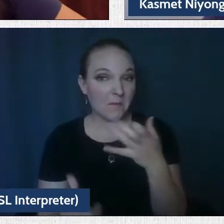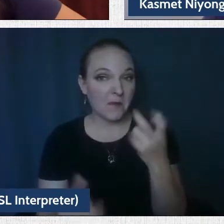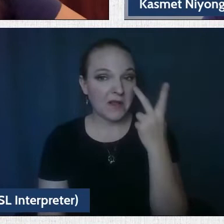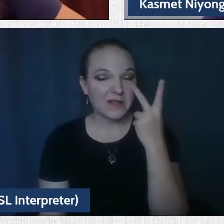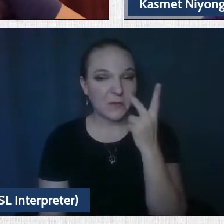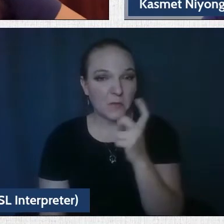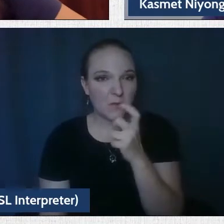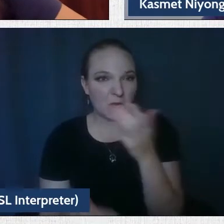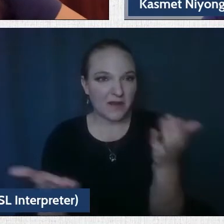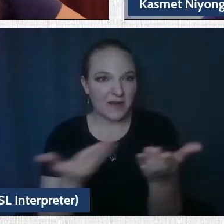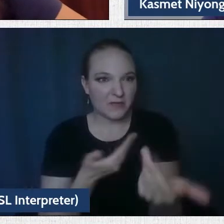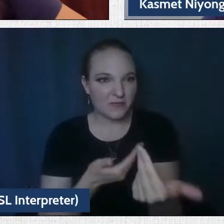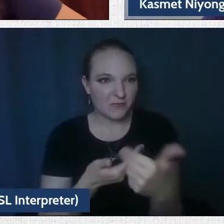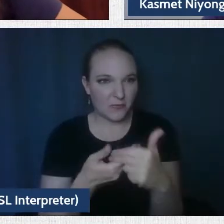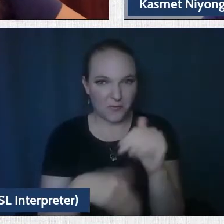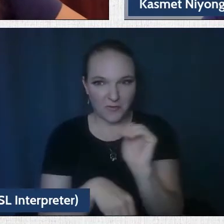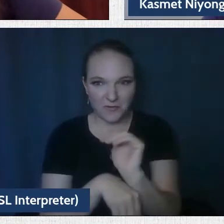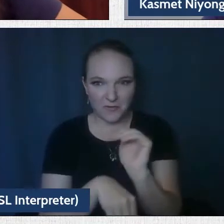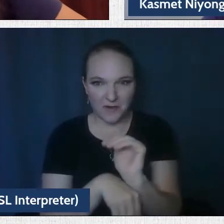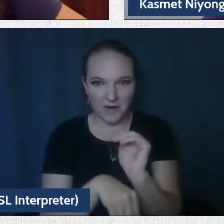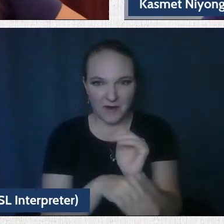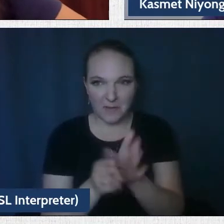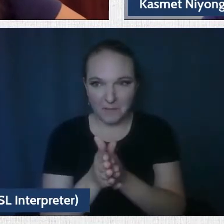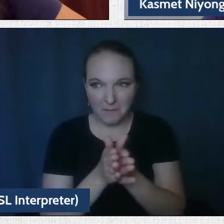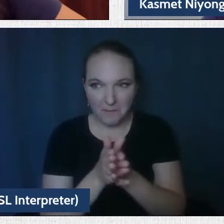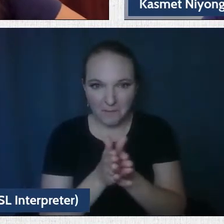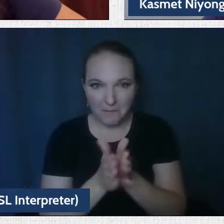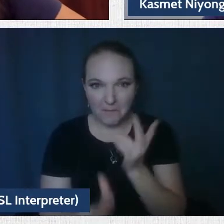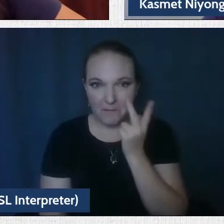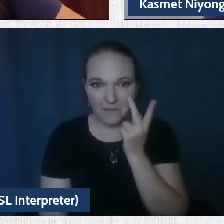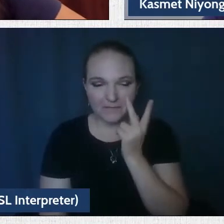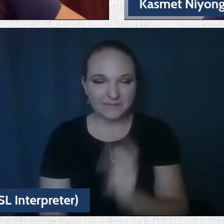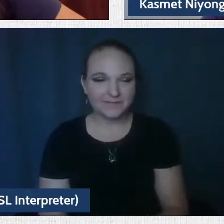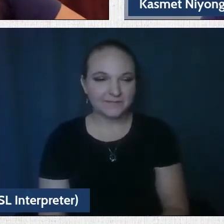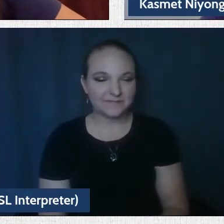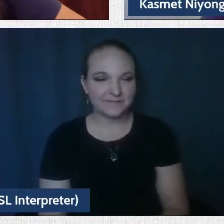audience this evening. That's really fun.